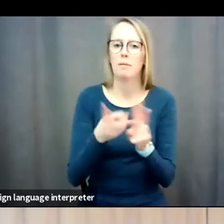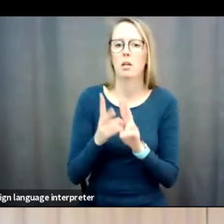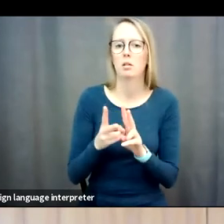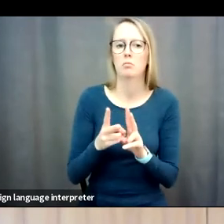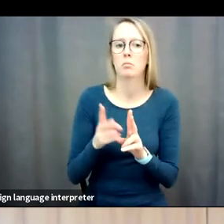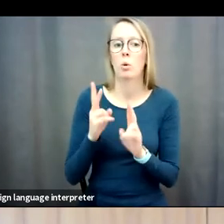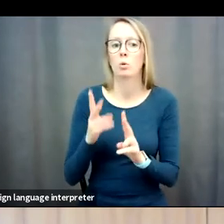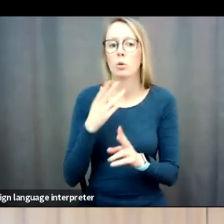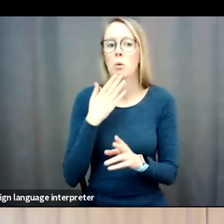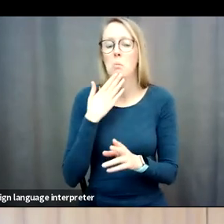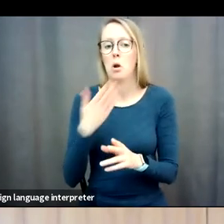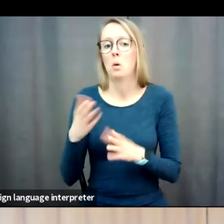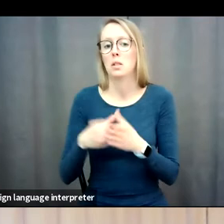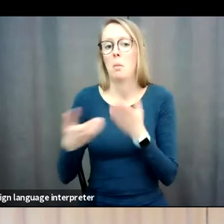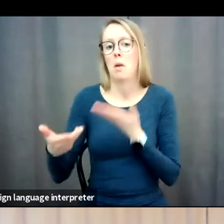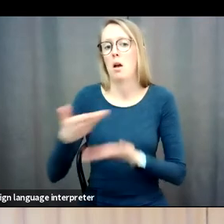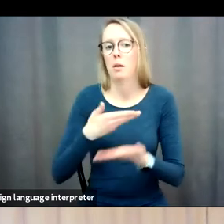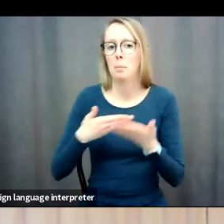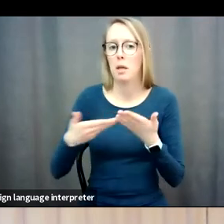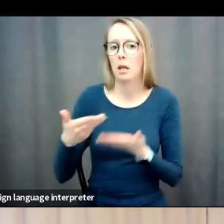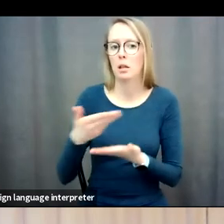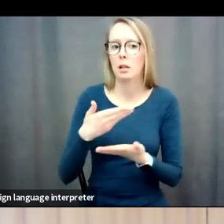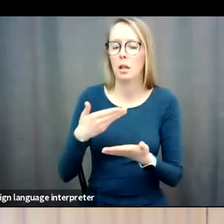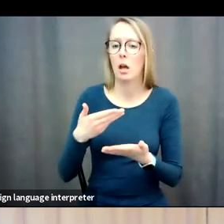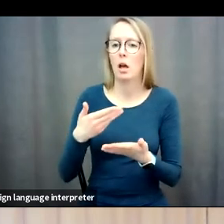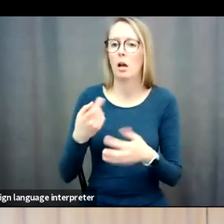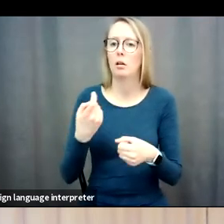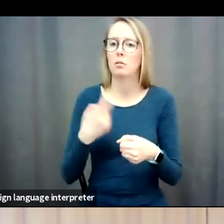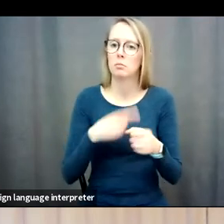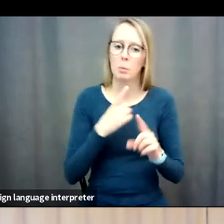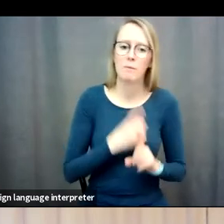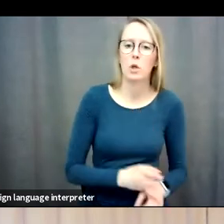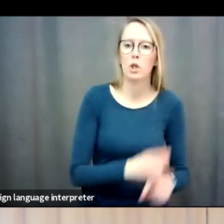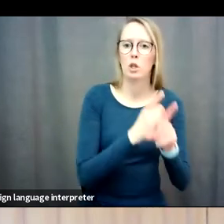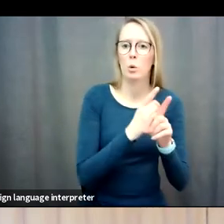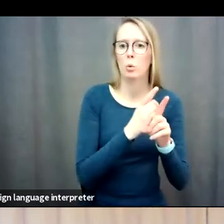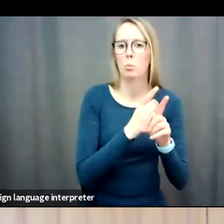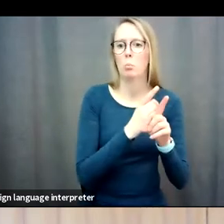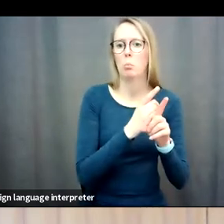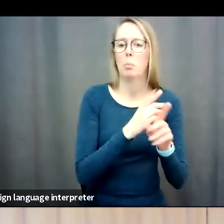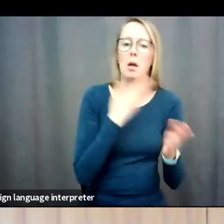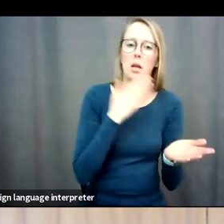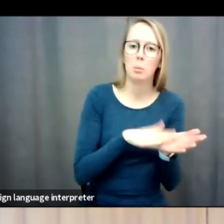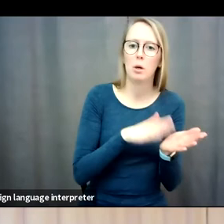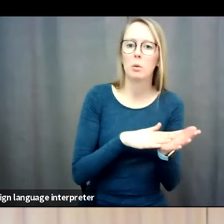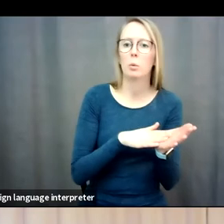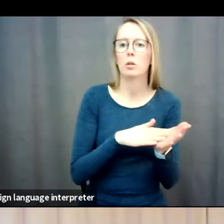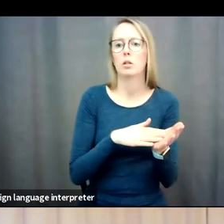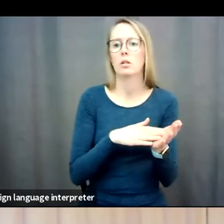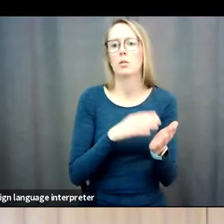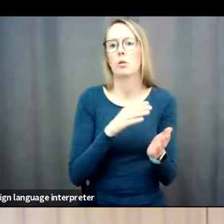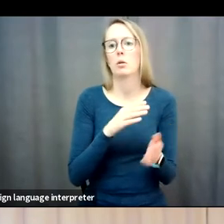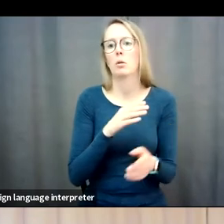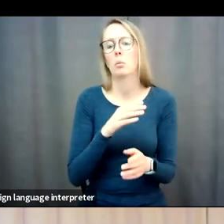to cooperate in would be our efforts and follow up on the recommendations on the UN committees that Kirsten went